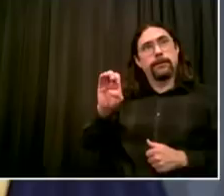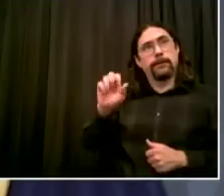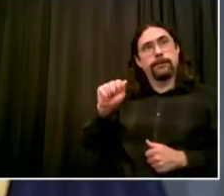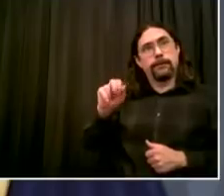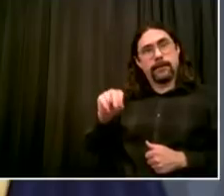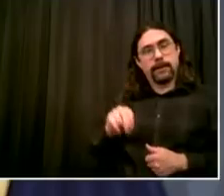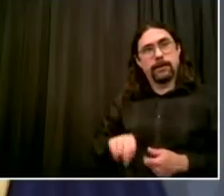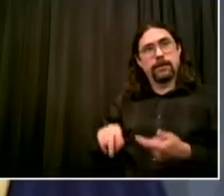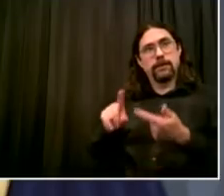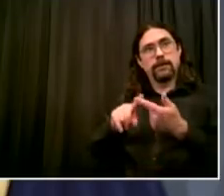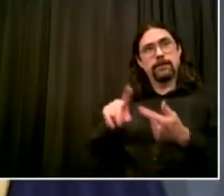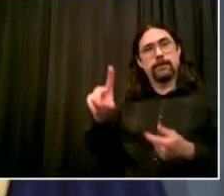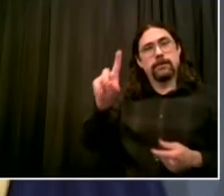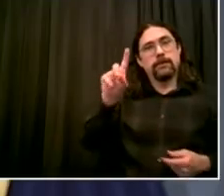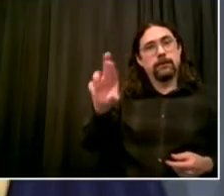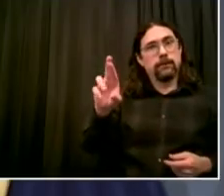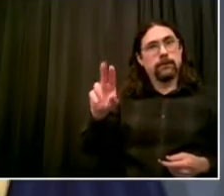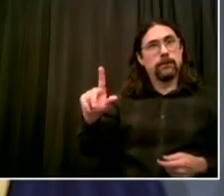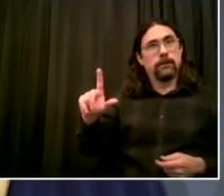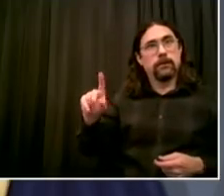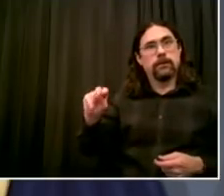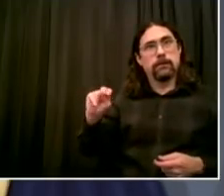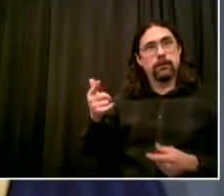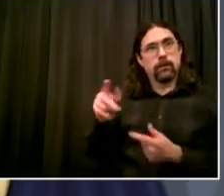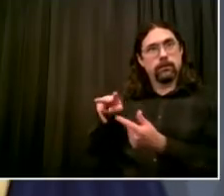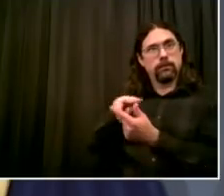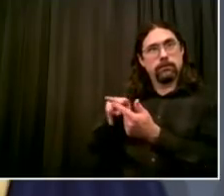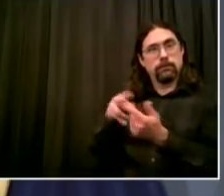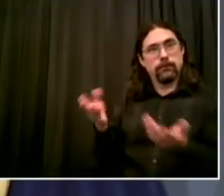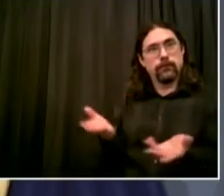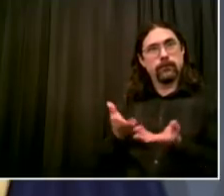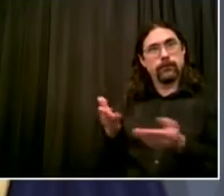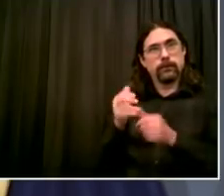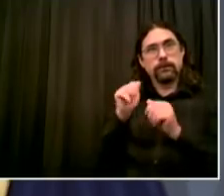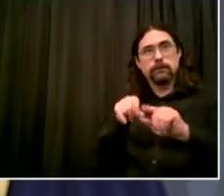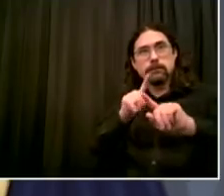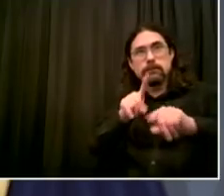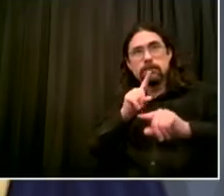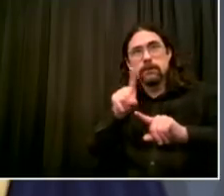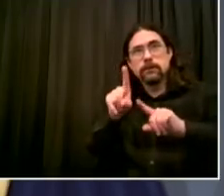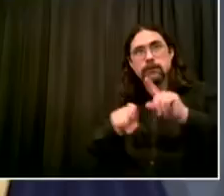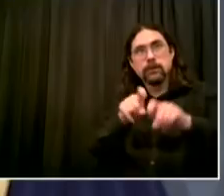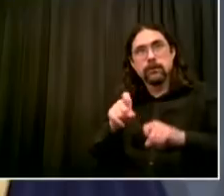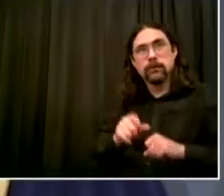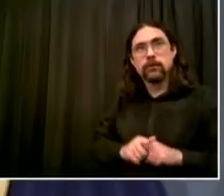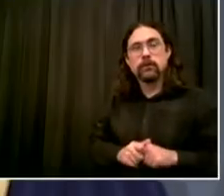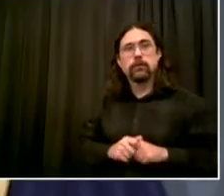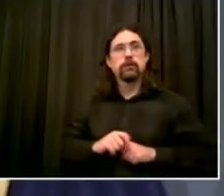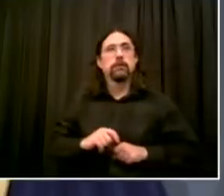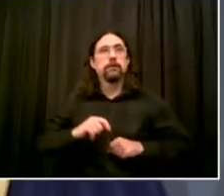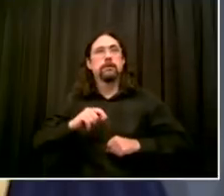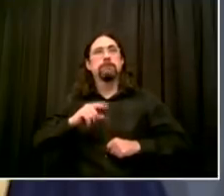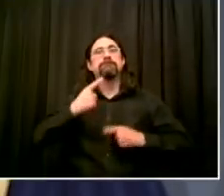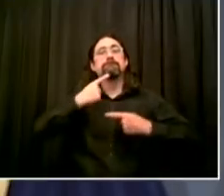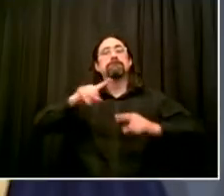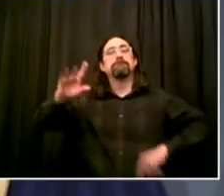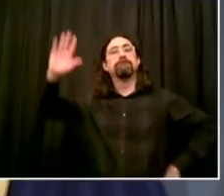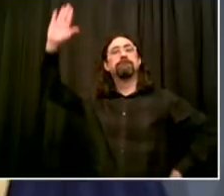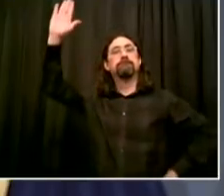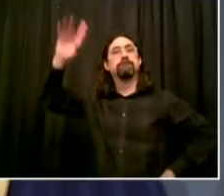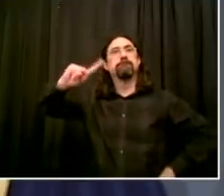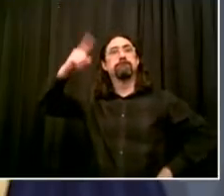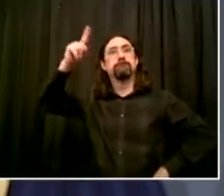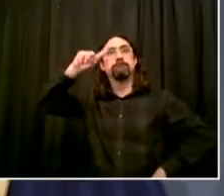Thank you. Good morning, Mr. Mayor. I want to ask you, because I'm not sure you've had a chance to comment